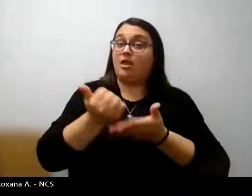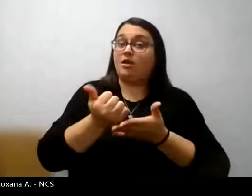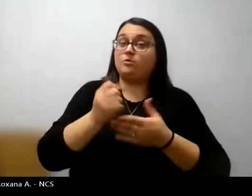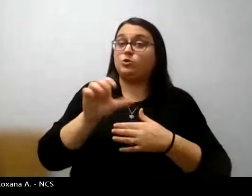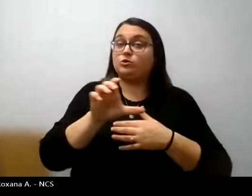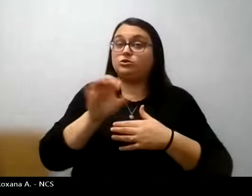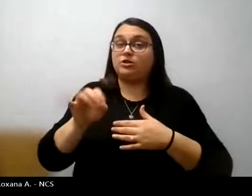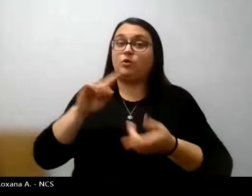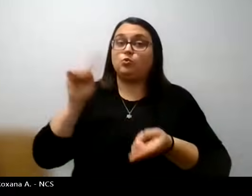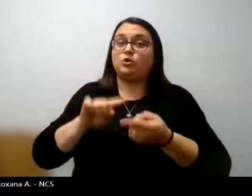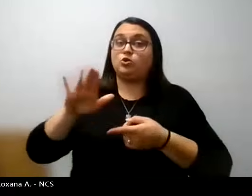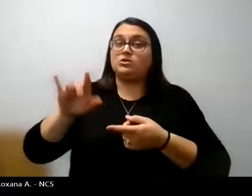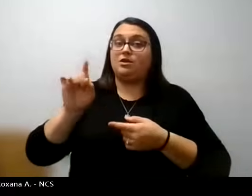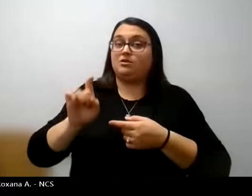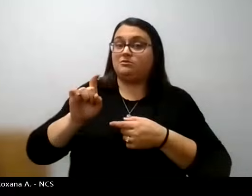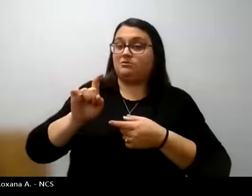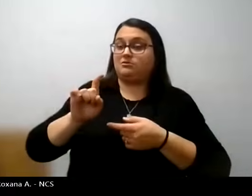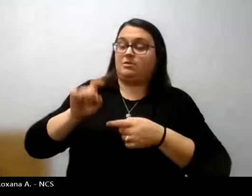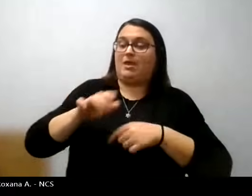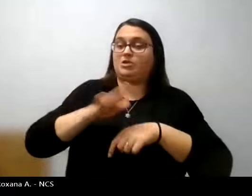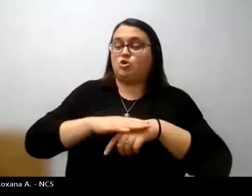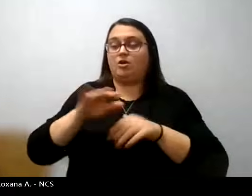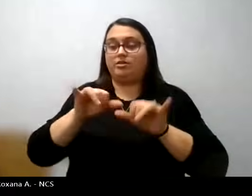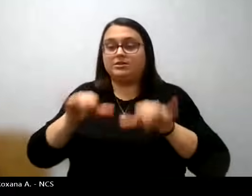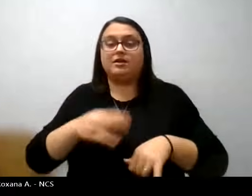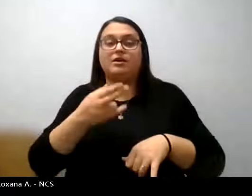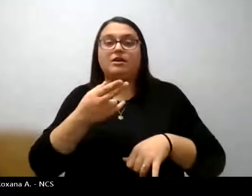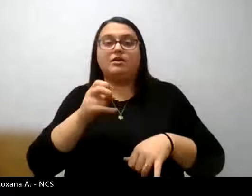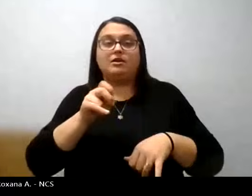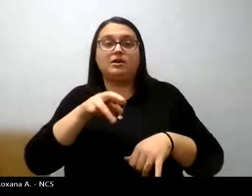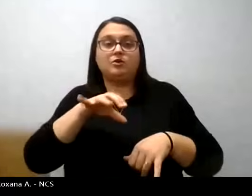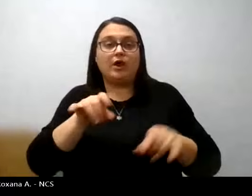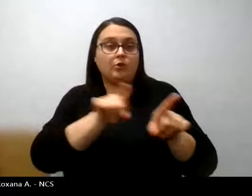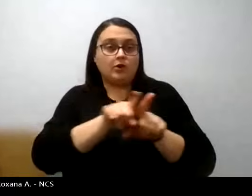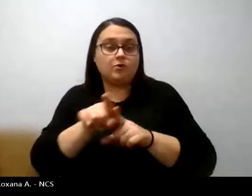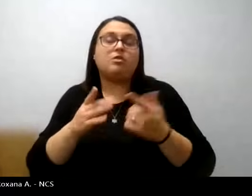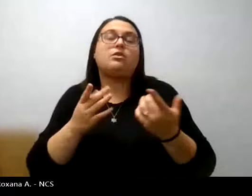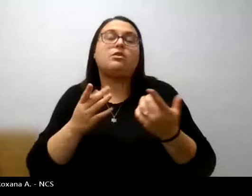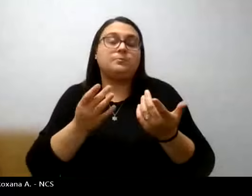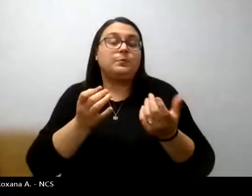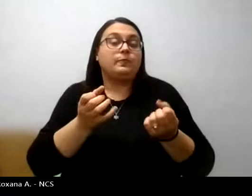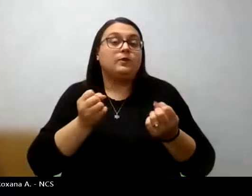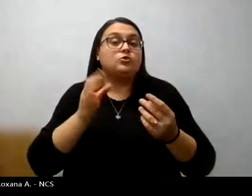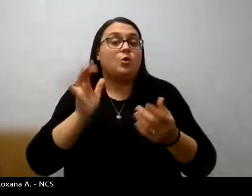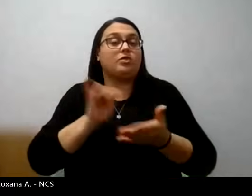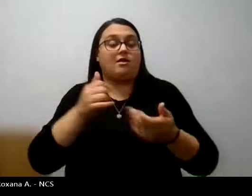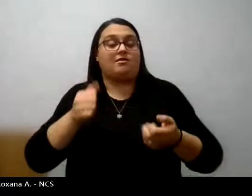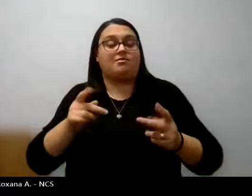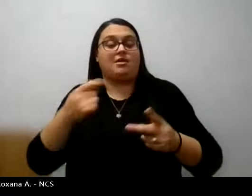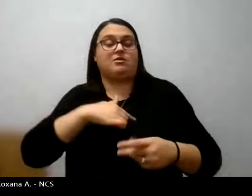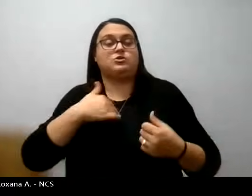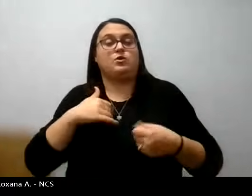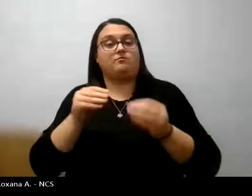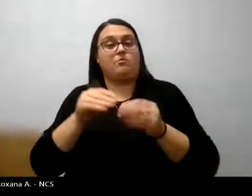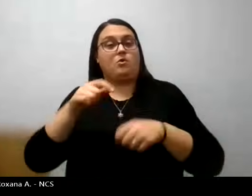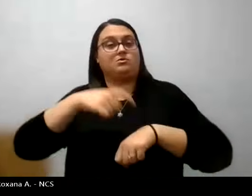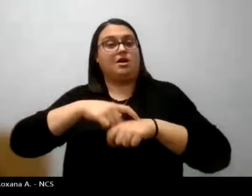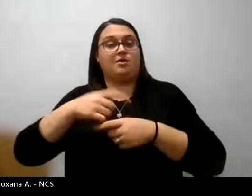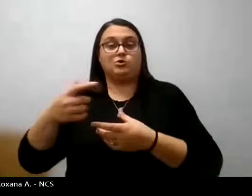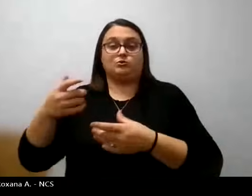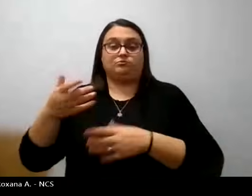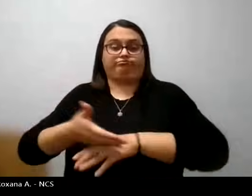able to reduce their demands on the system, and Henrico was also able to reduce their demands on the system. And so that allowed us to have more time to recover the